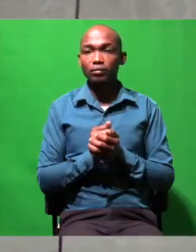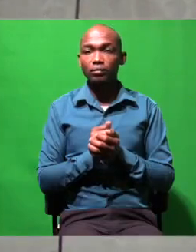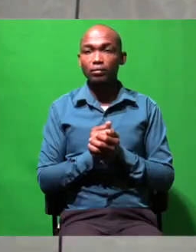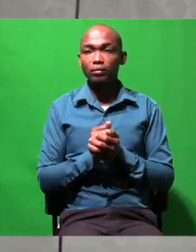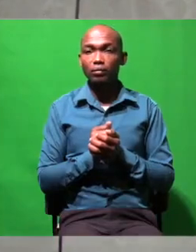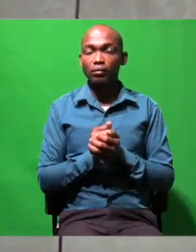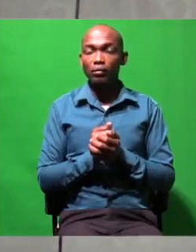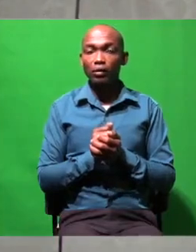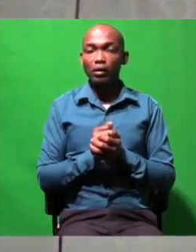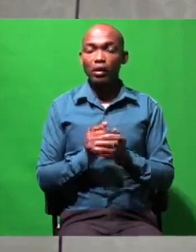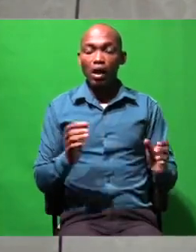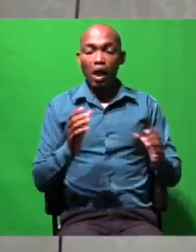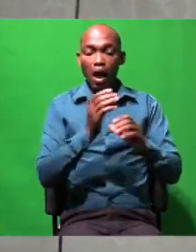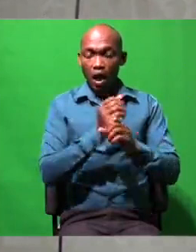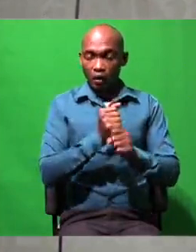has mass